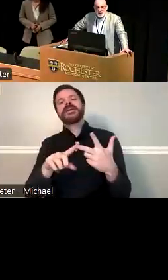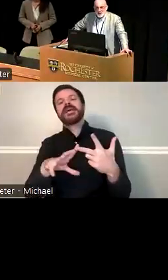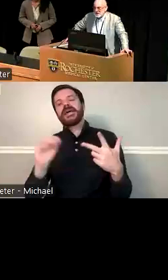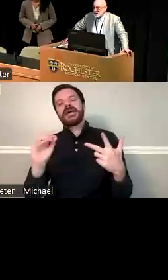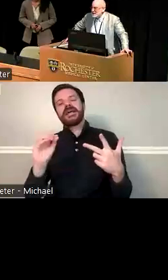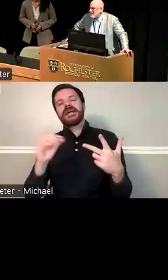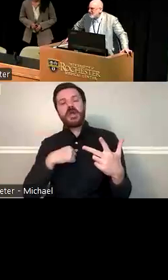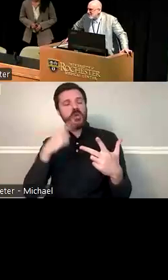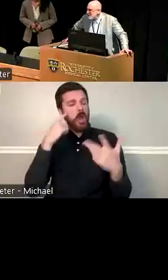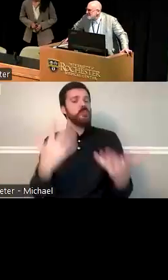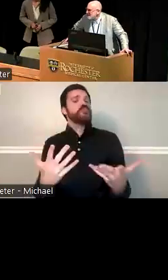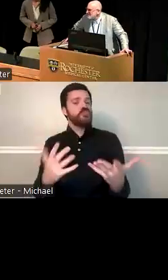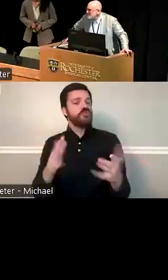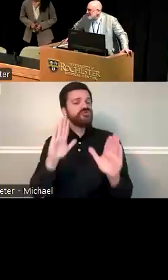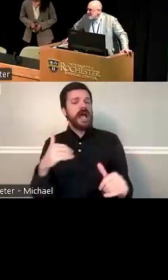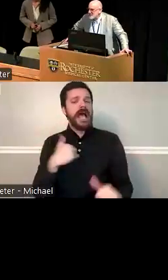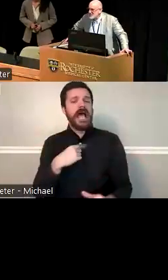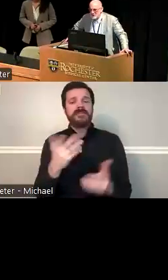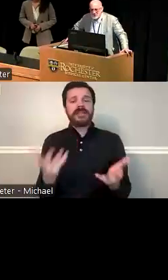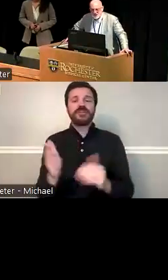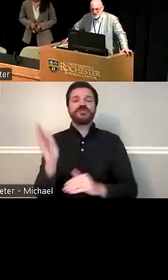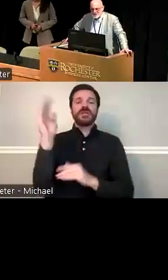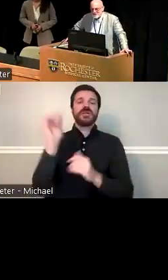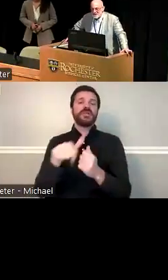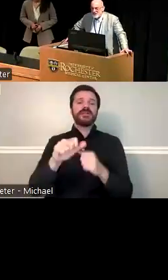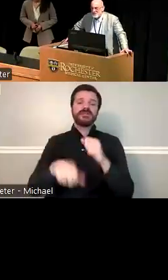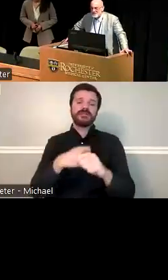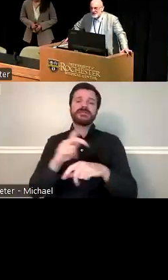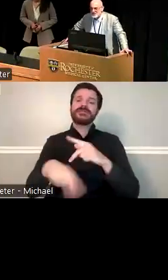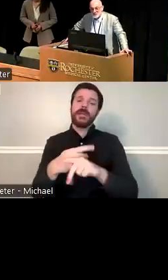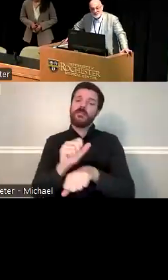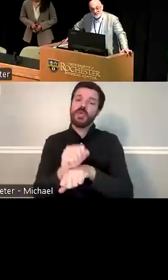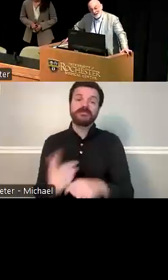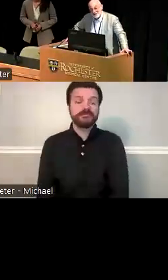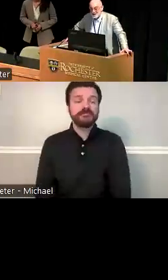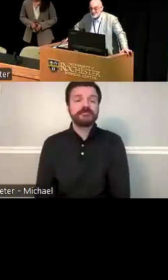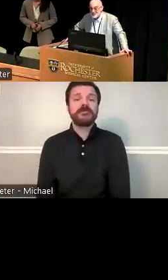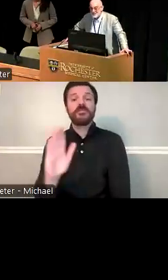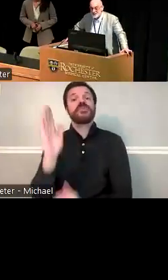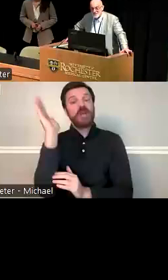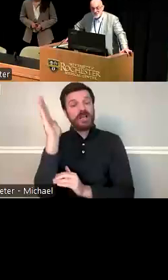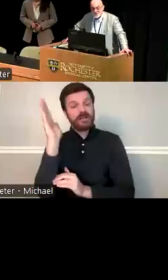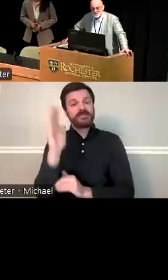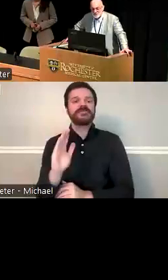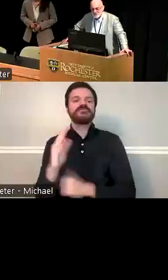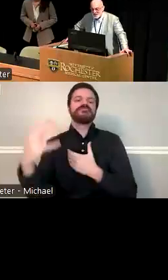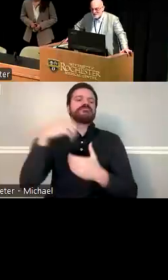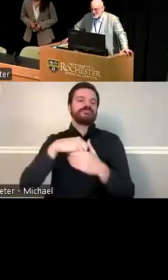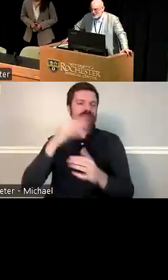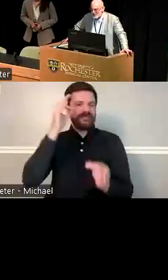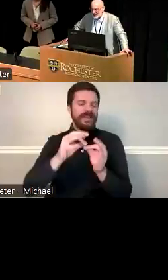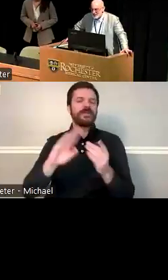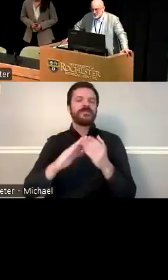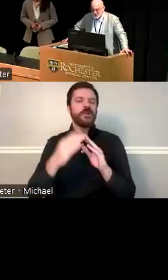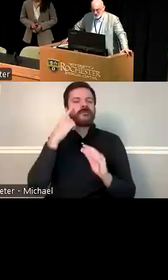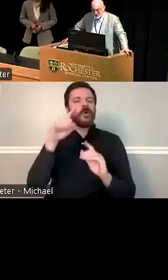we thought it'd be nice to have her here presenting on this work to us. Her presentation, which is entitled Leveraging Faith Communities for Suicide